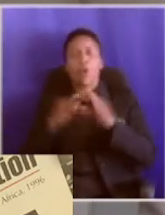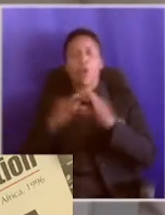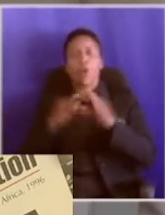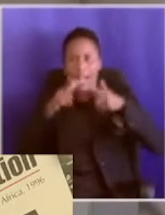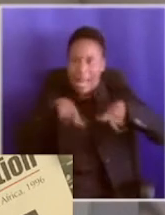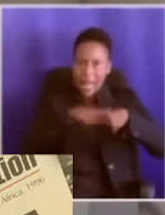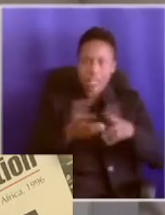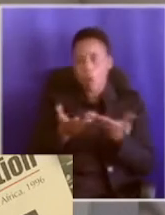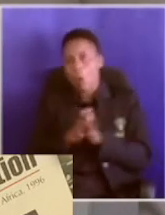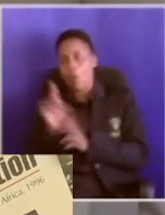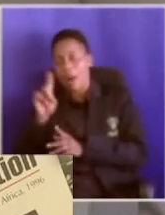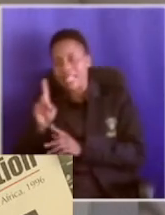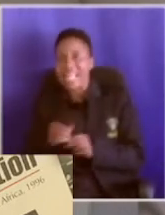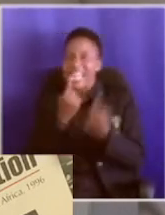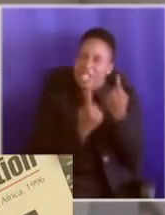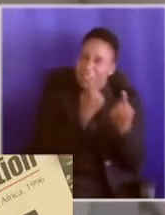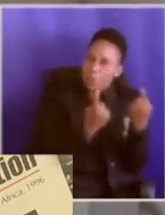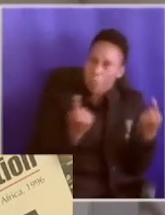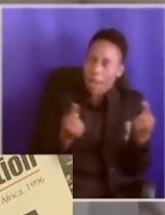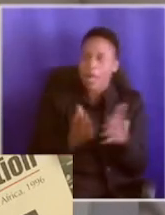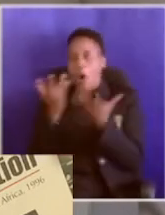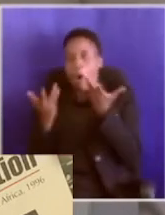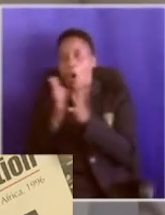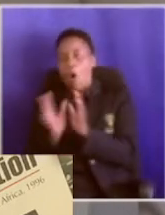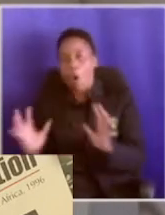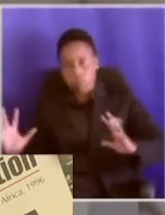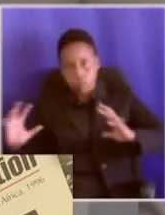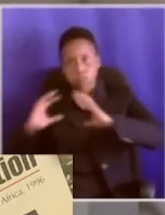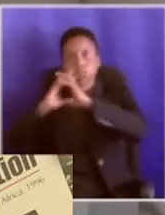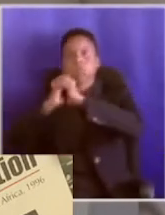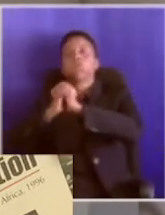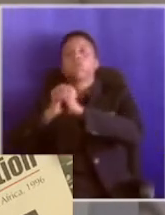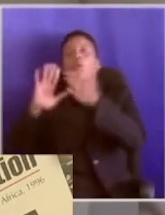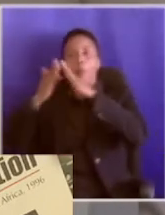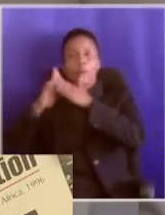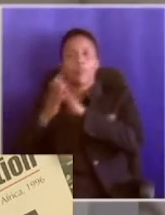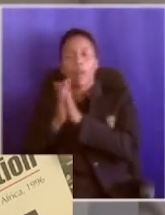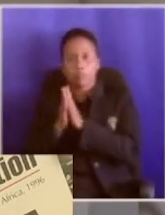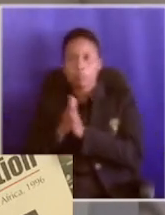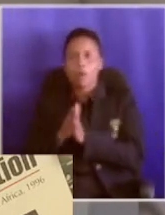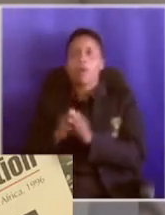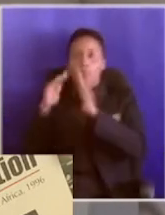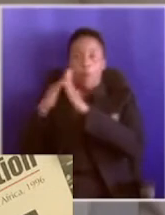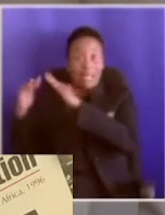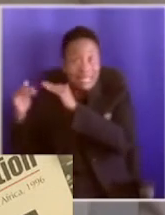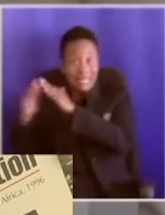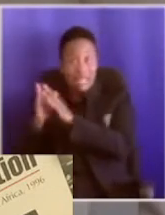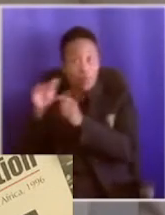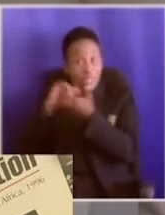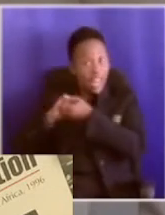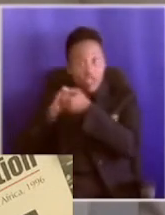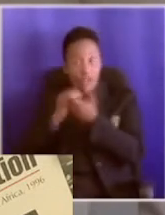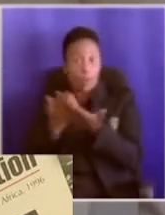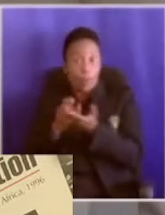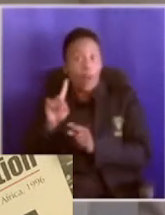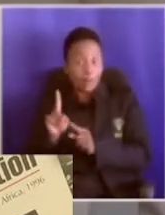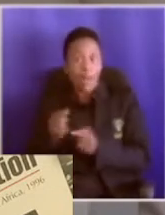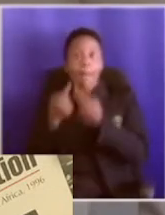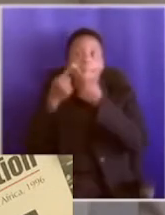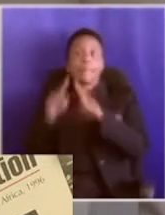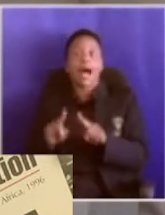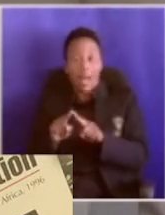it's individually or whether they want to form a communal property association. However, if a